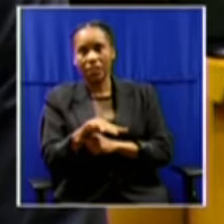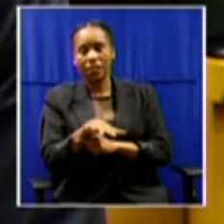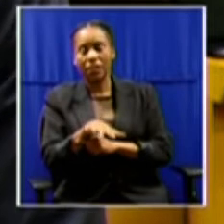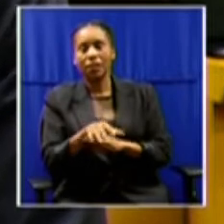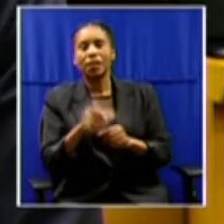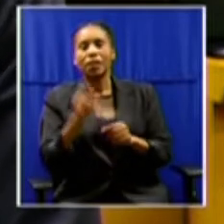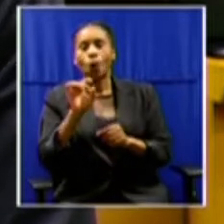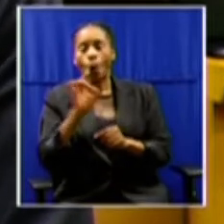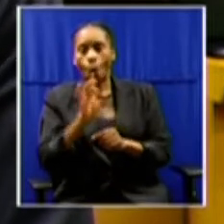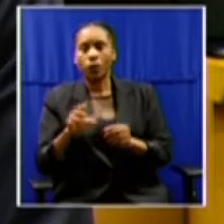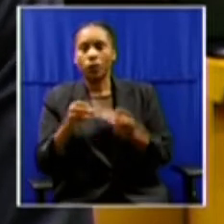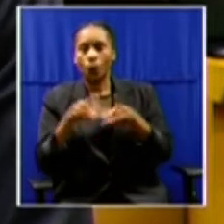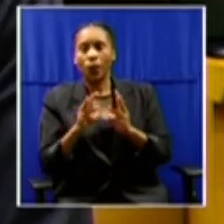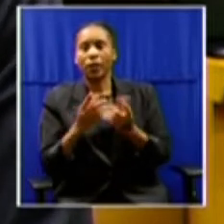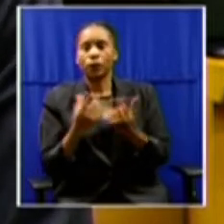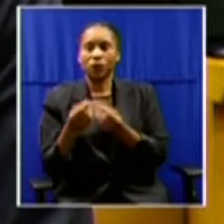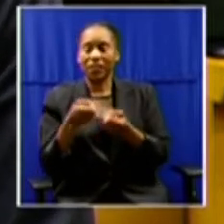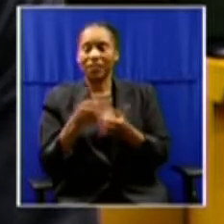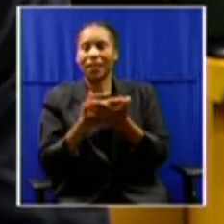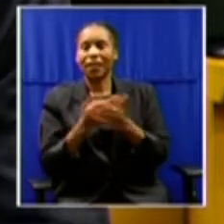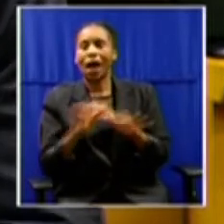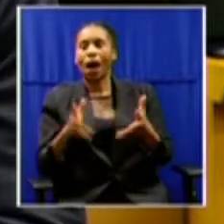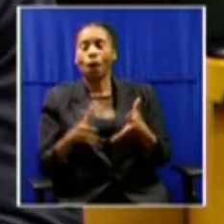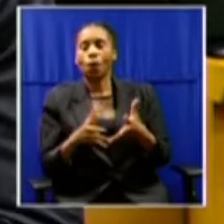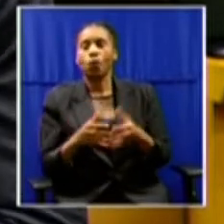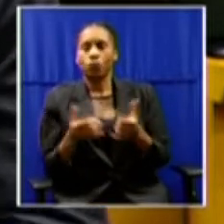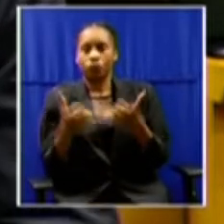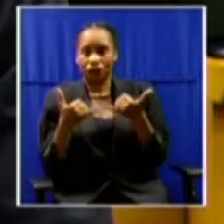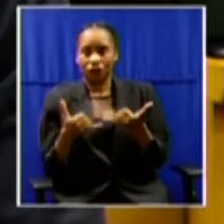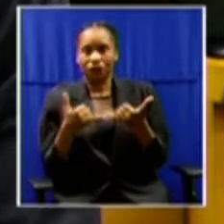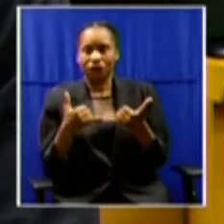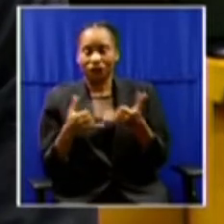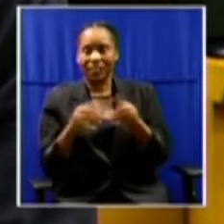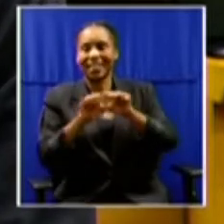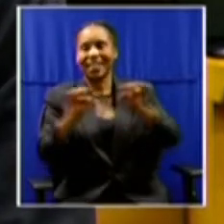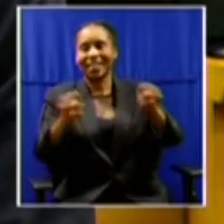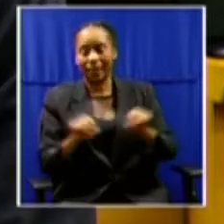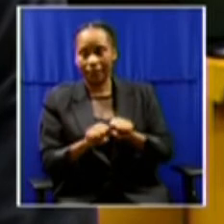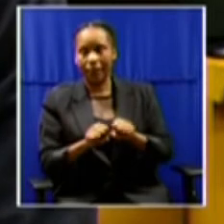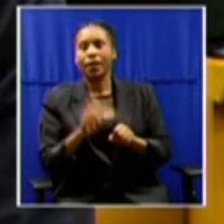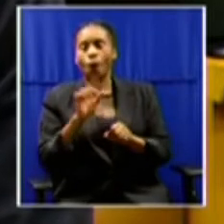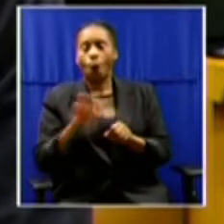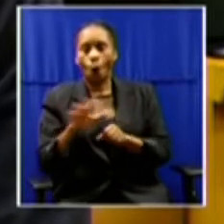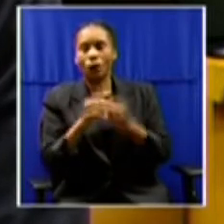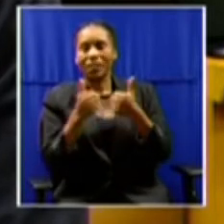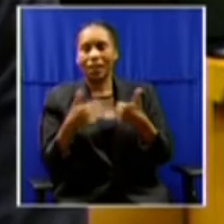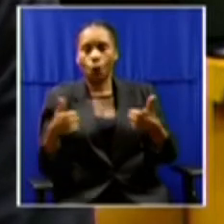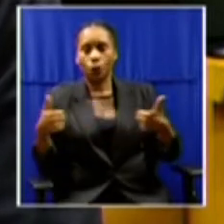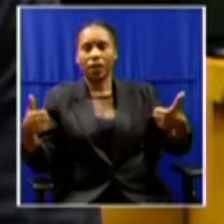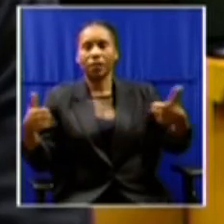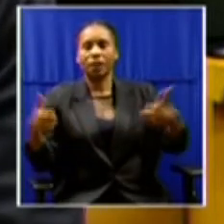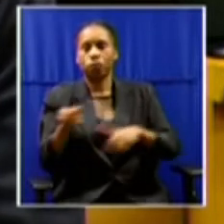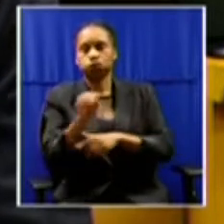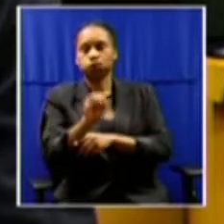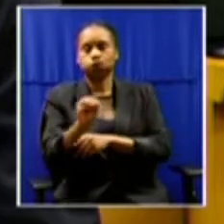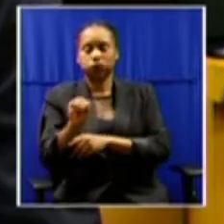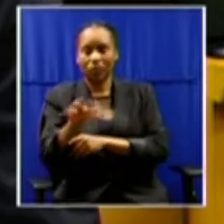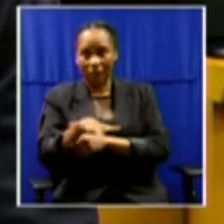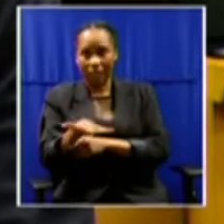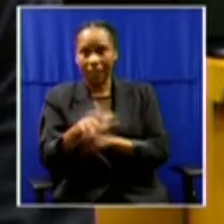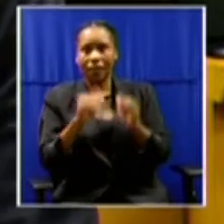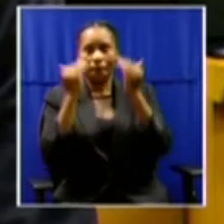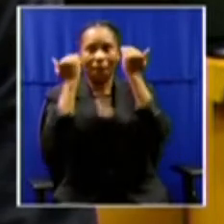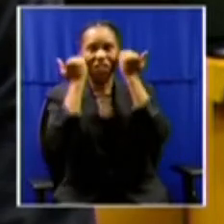when the system has been modernized, and also when all the stakeholders that are in the space, the magistrates,